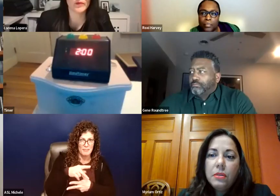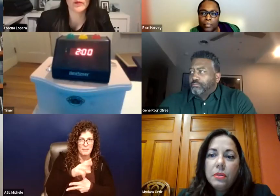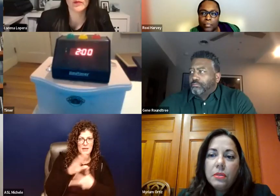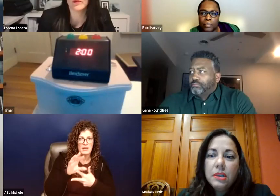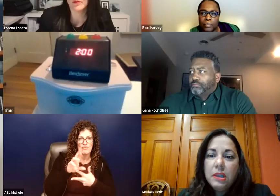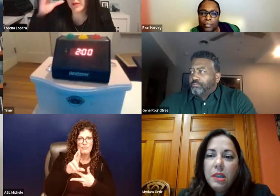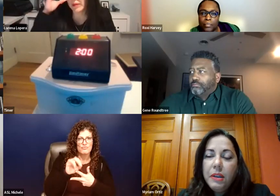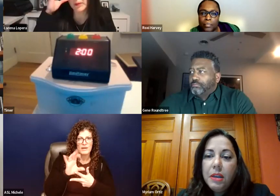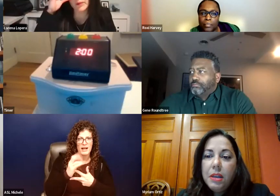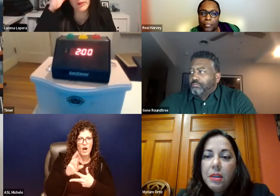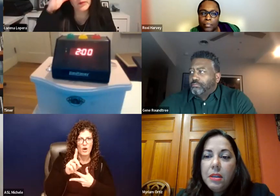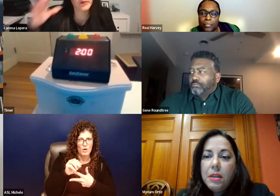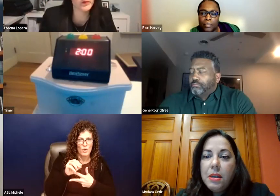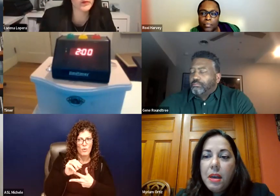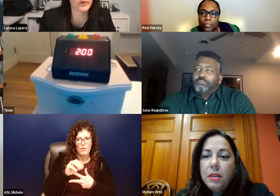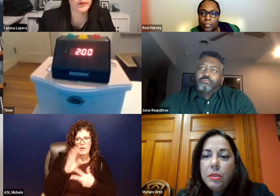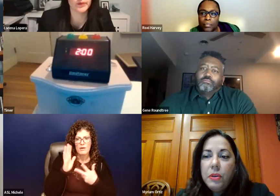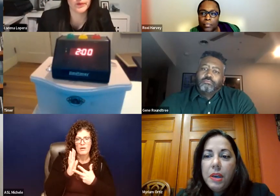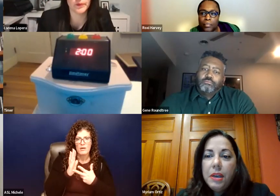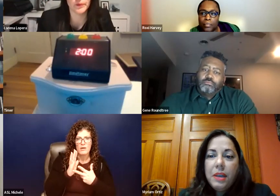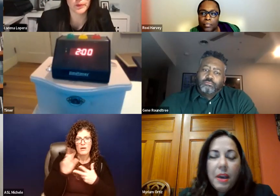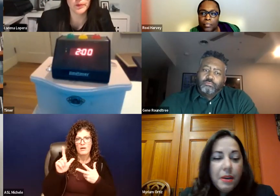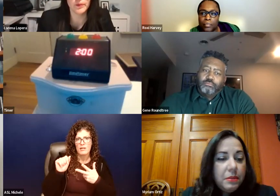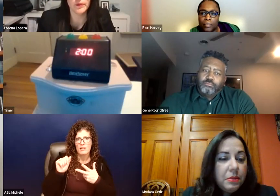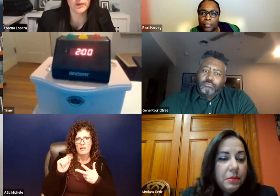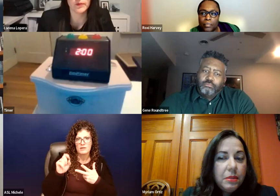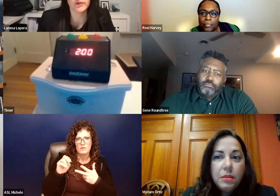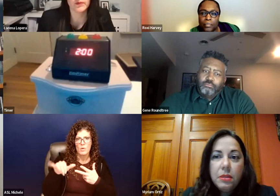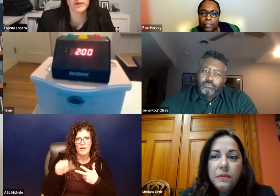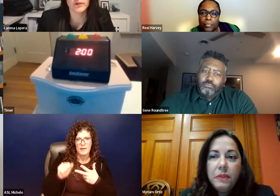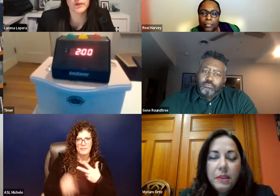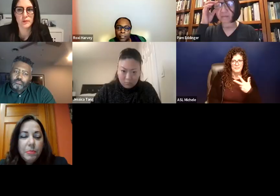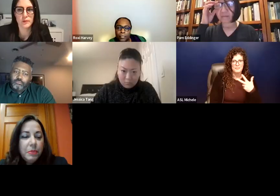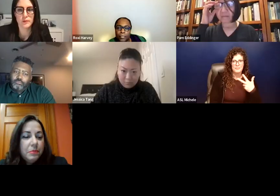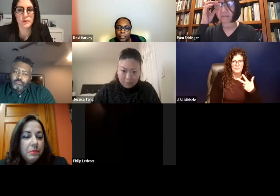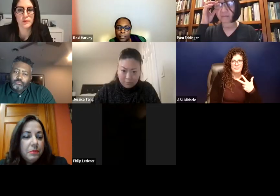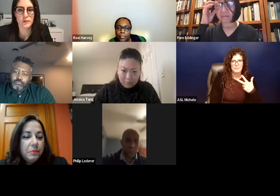Ricardo Christie, and Latoya Gale. Philip?